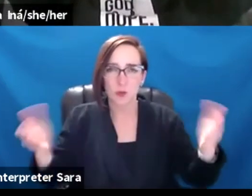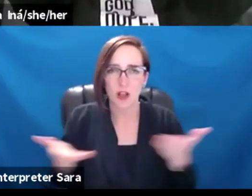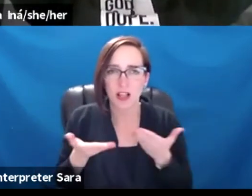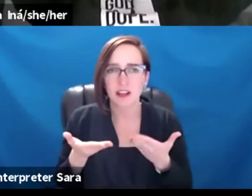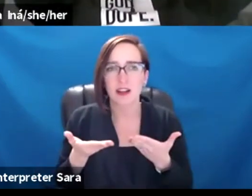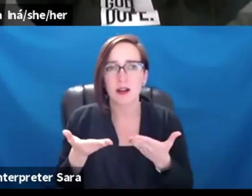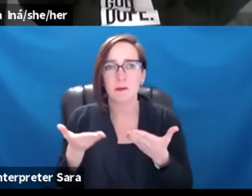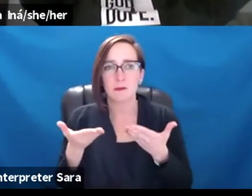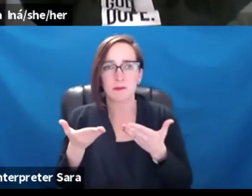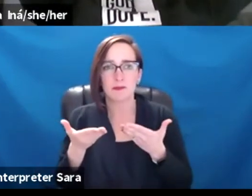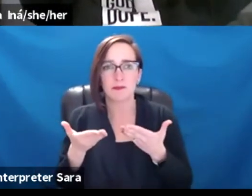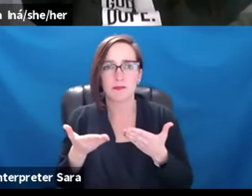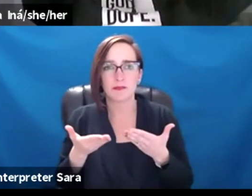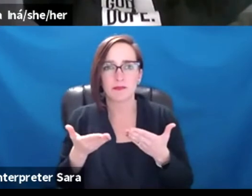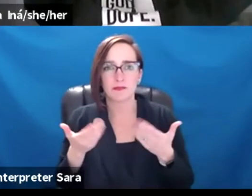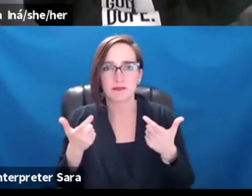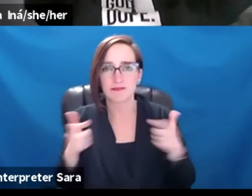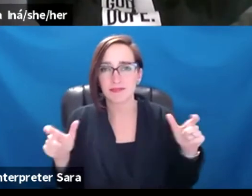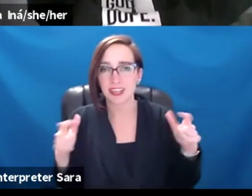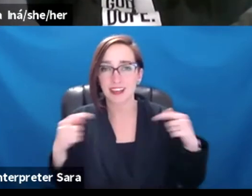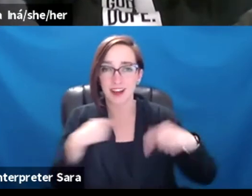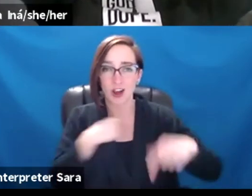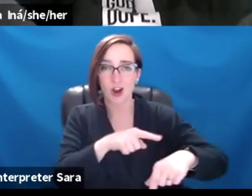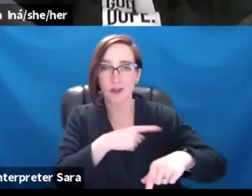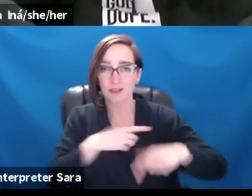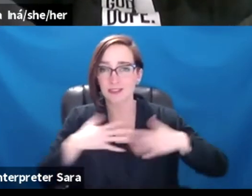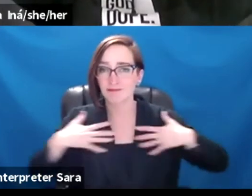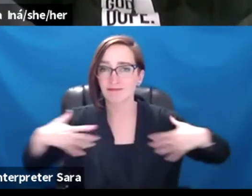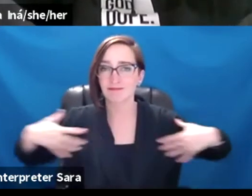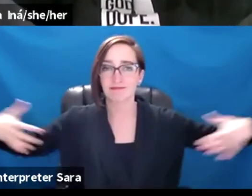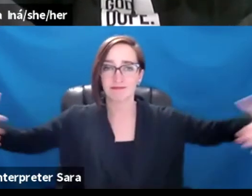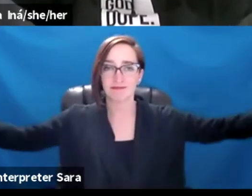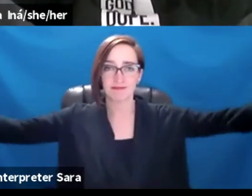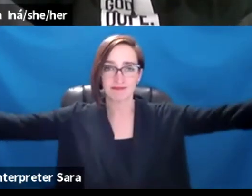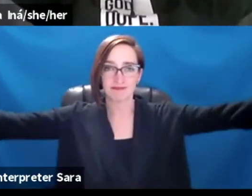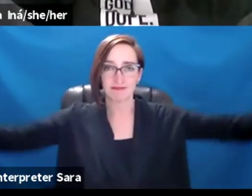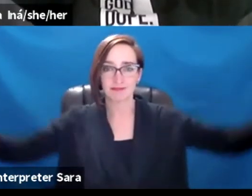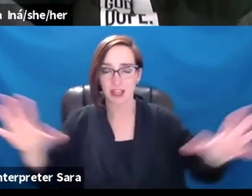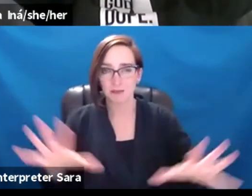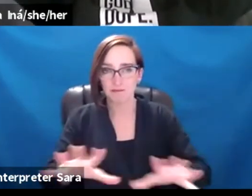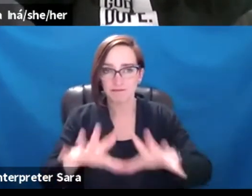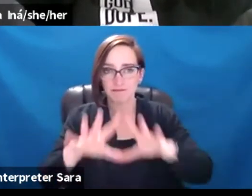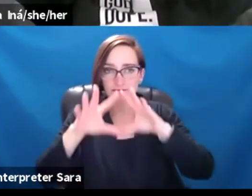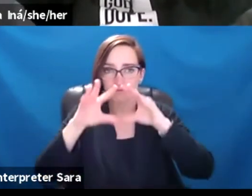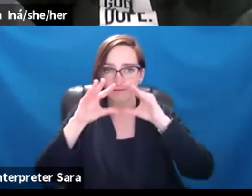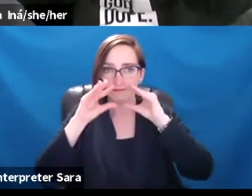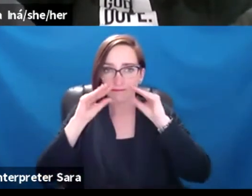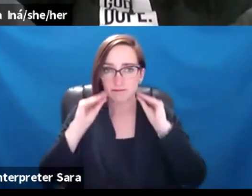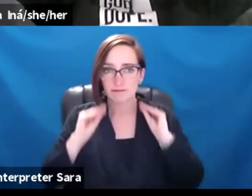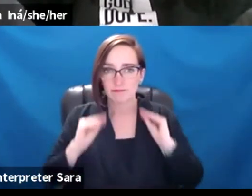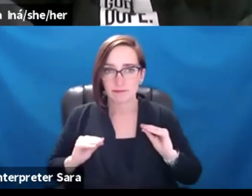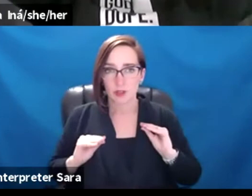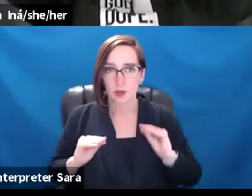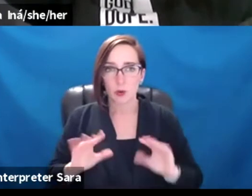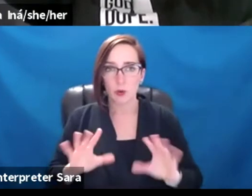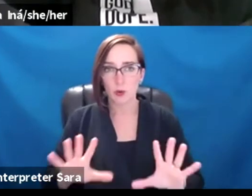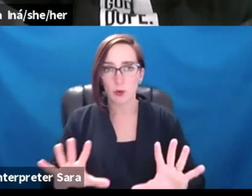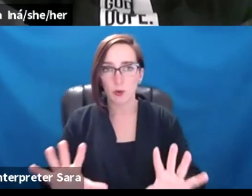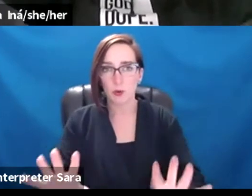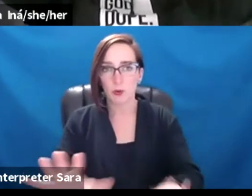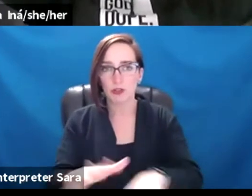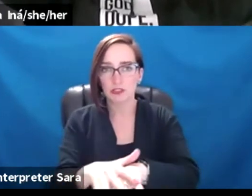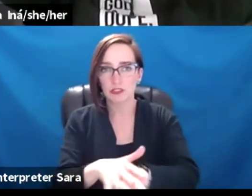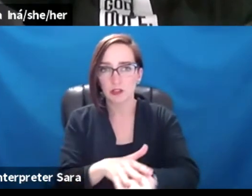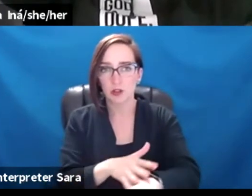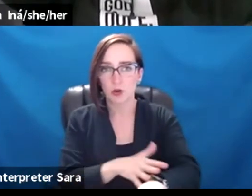like. And I invite you to breathe in that feeling and breathe in that as you slowly,